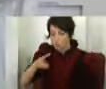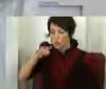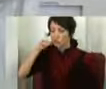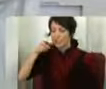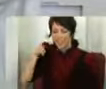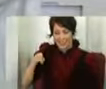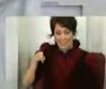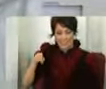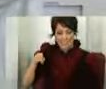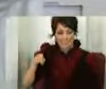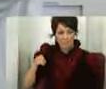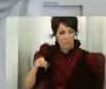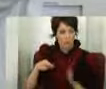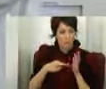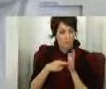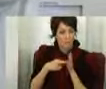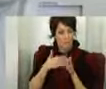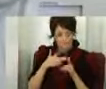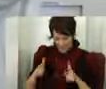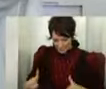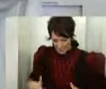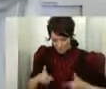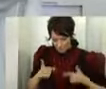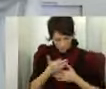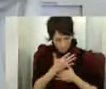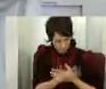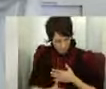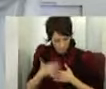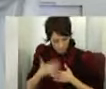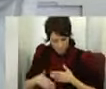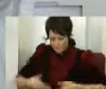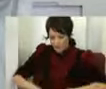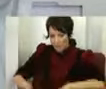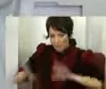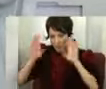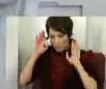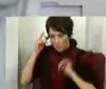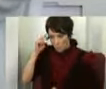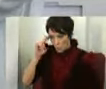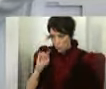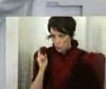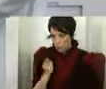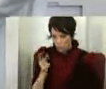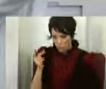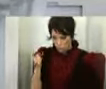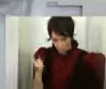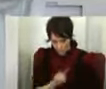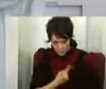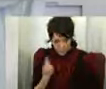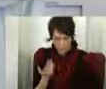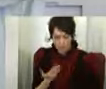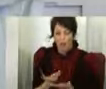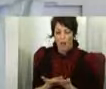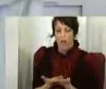this, for it is my life poured out for you, the beginning of a new relationship with God."